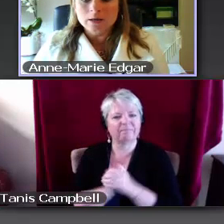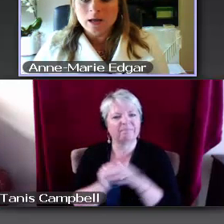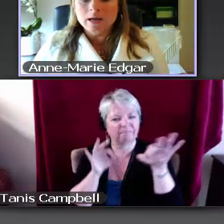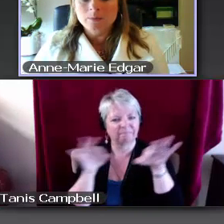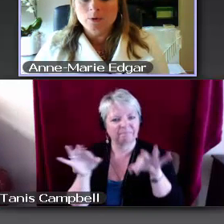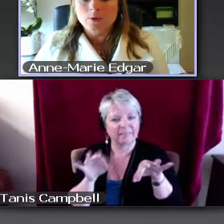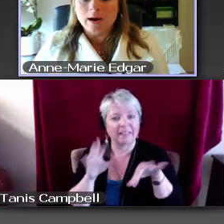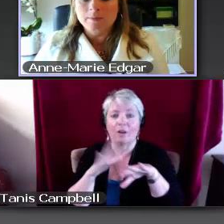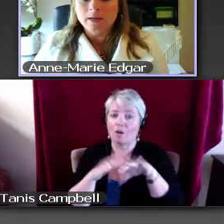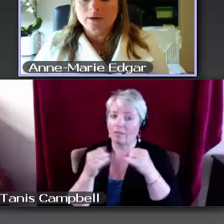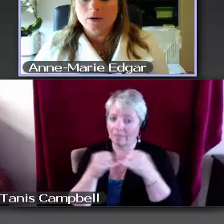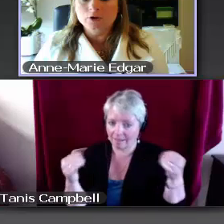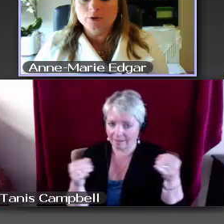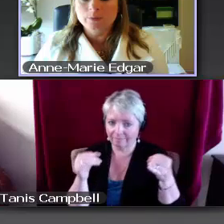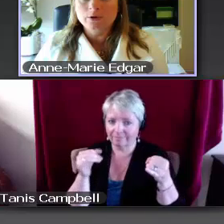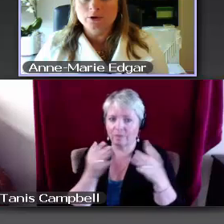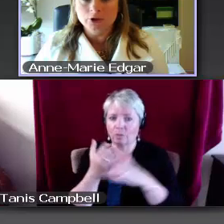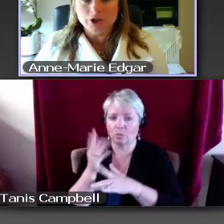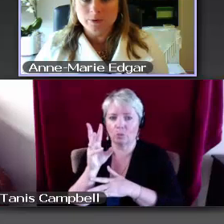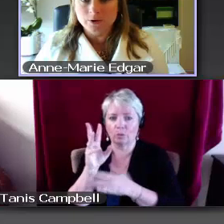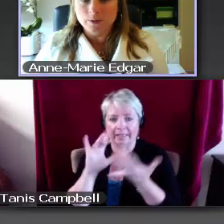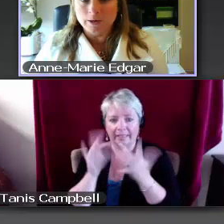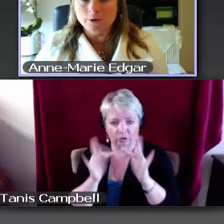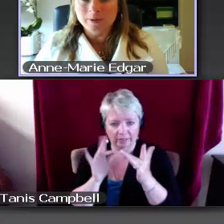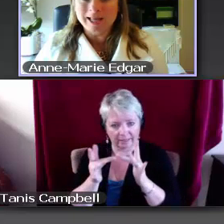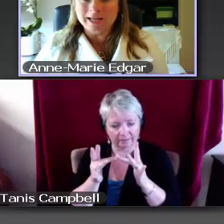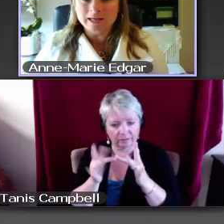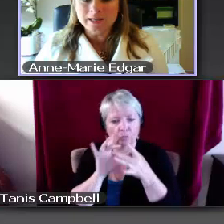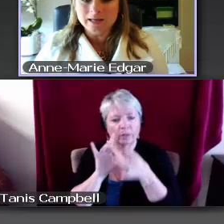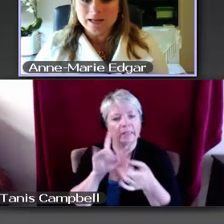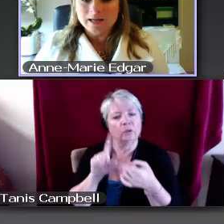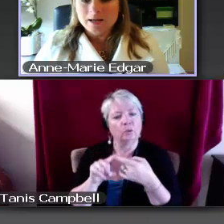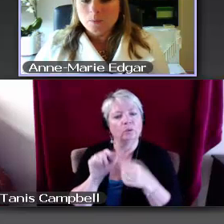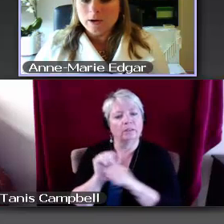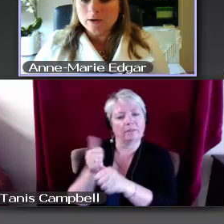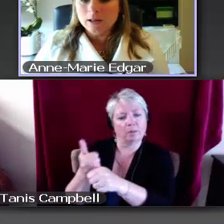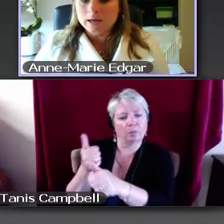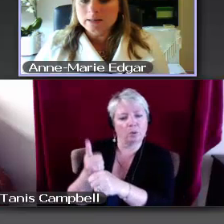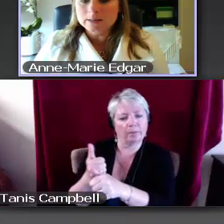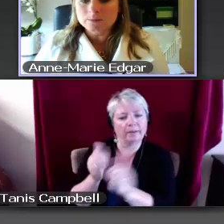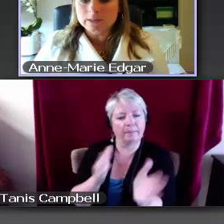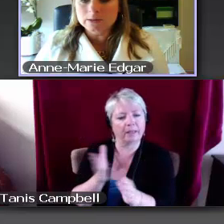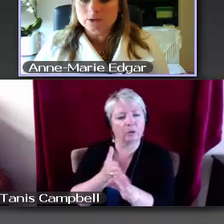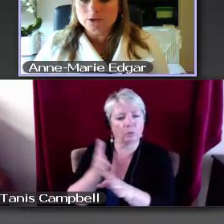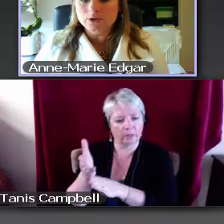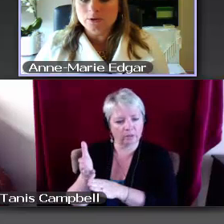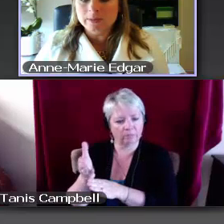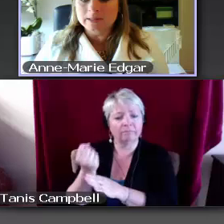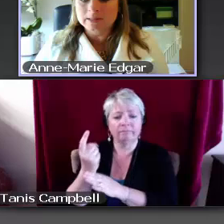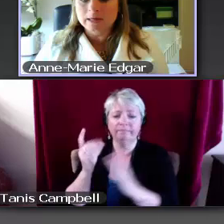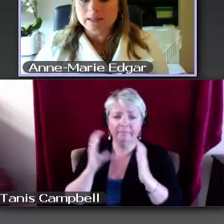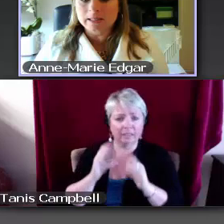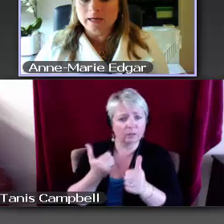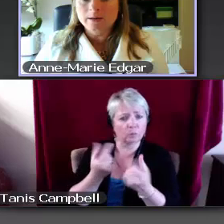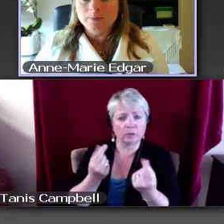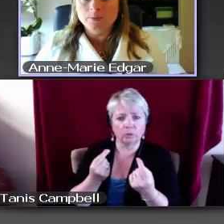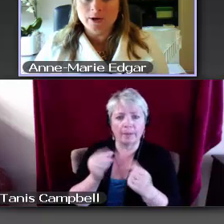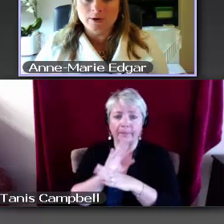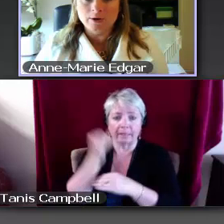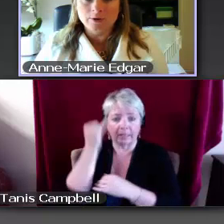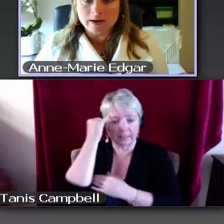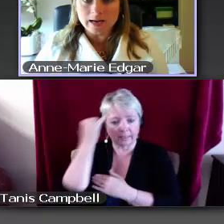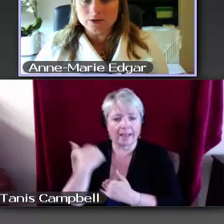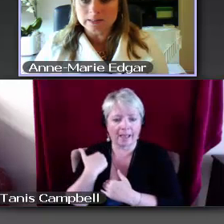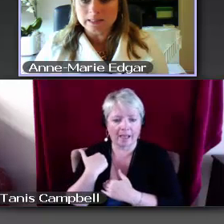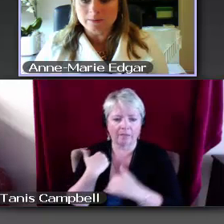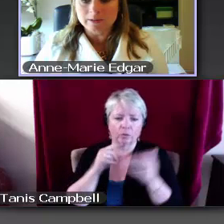an online program in entrepreneurship and career planning where clients research their business idea,